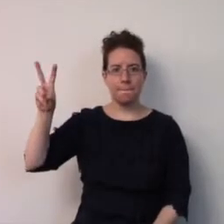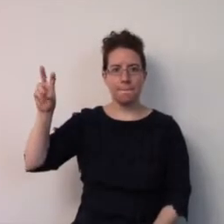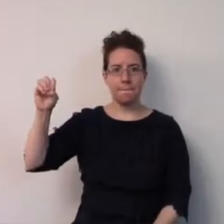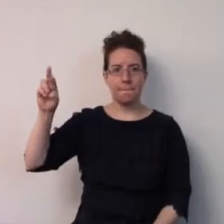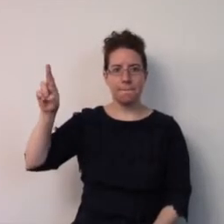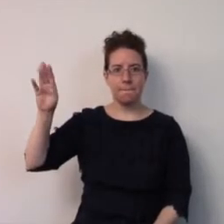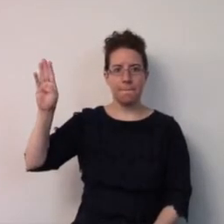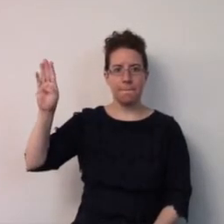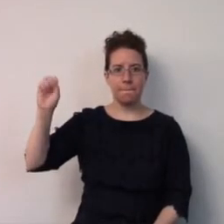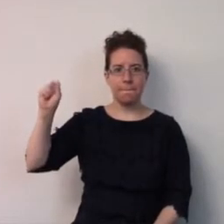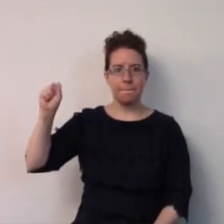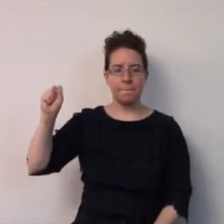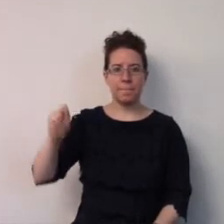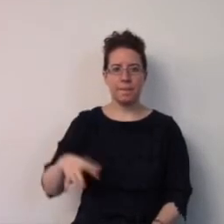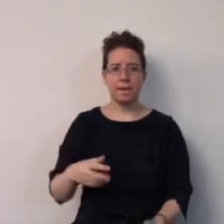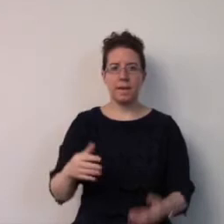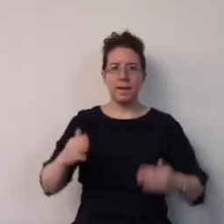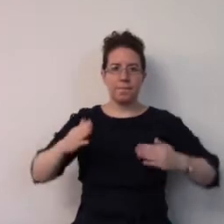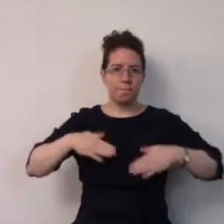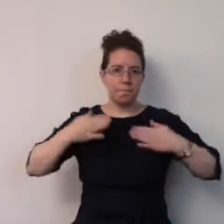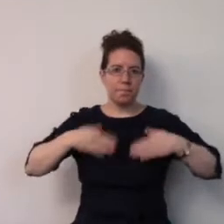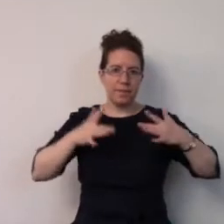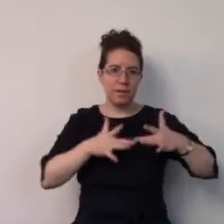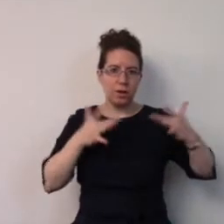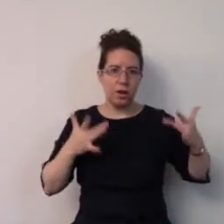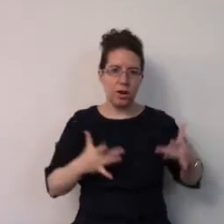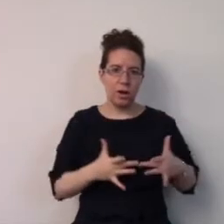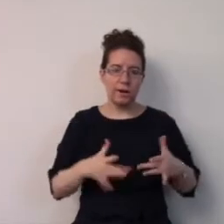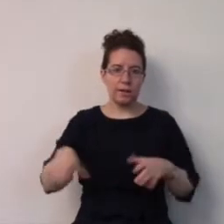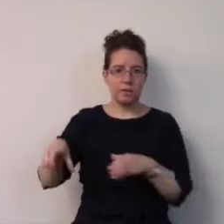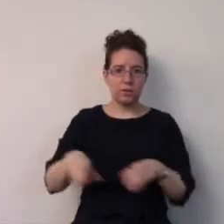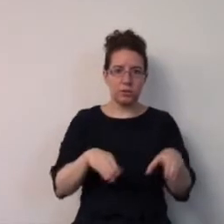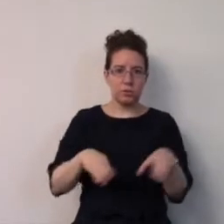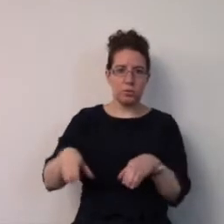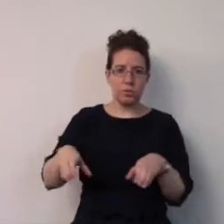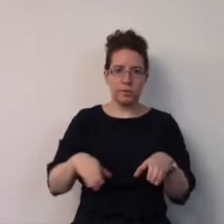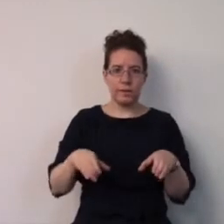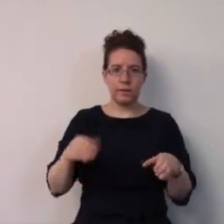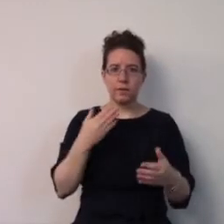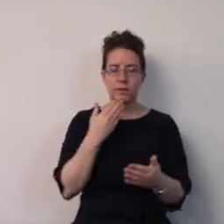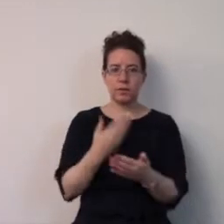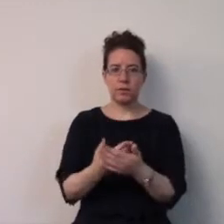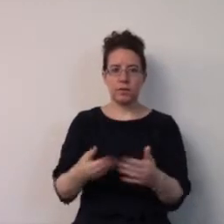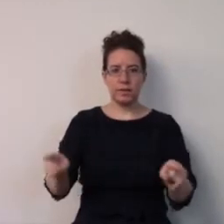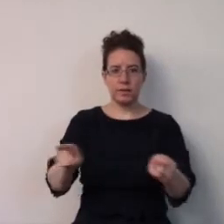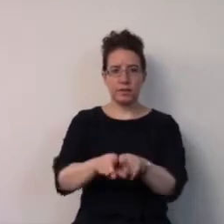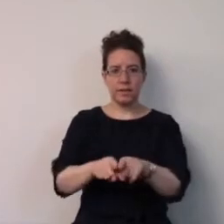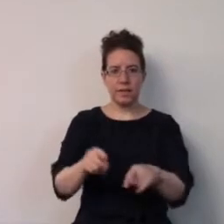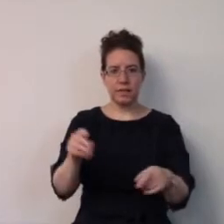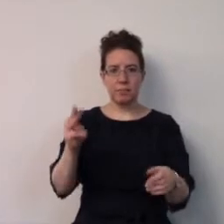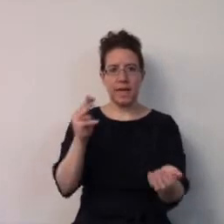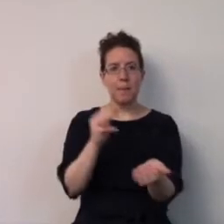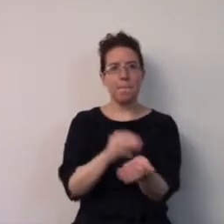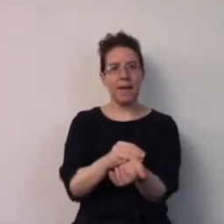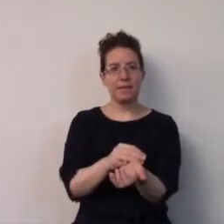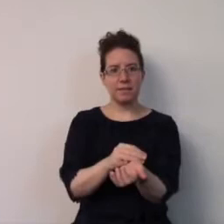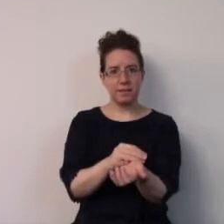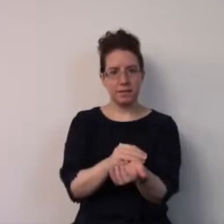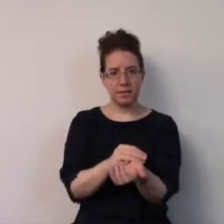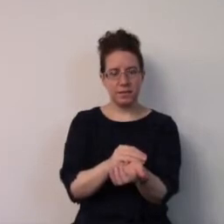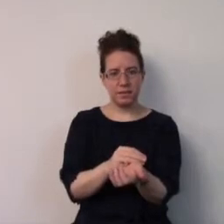right. Somebody wrote a song, laughter is good like a medicine, but a broken spirit